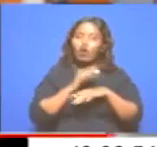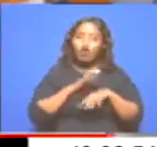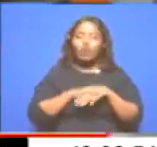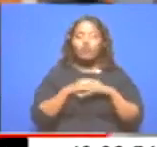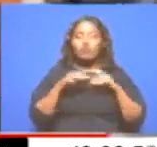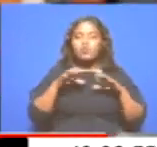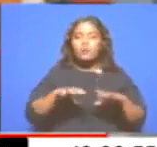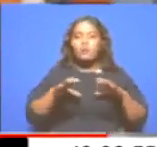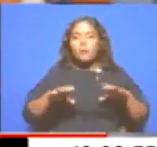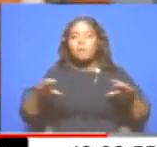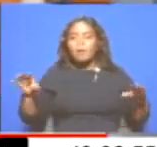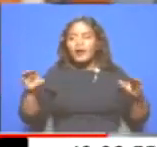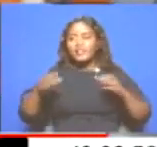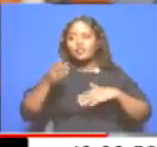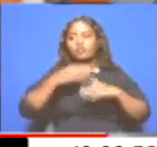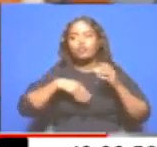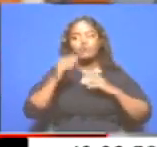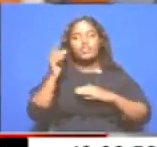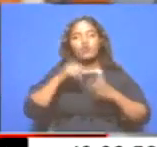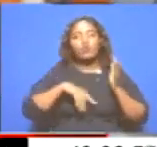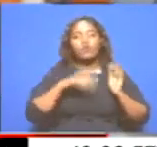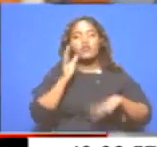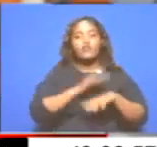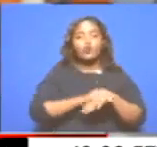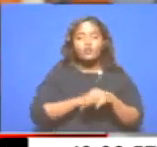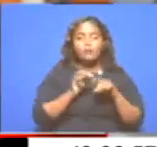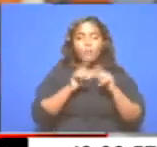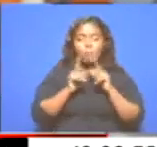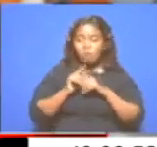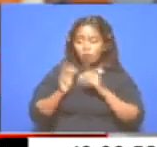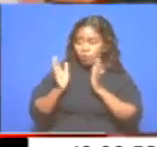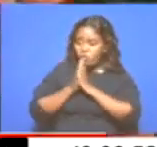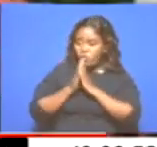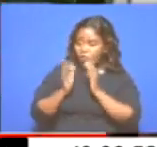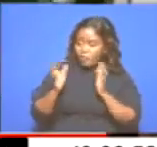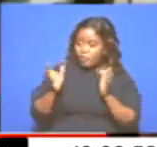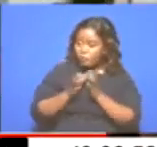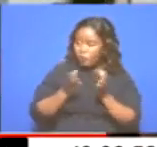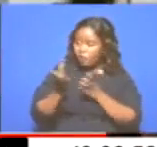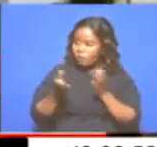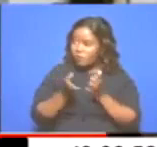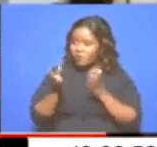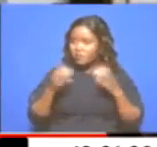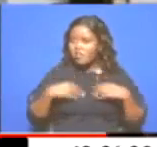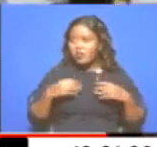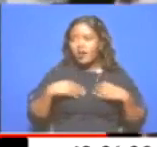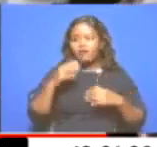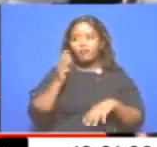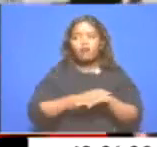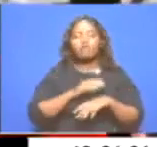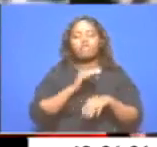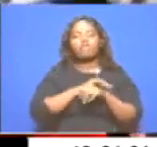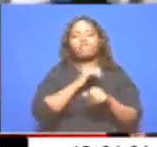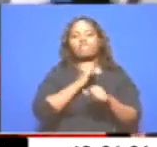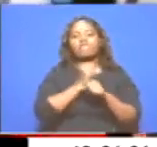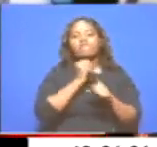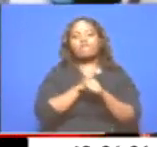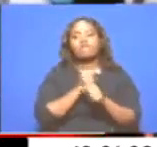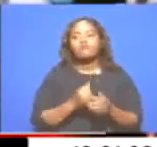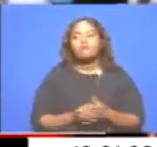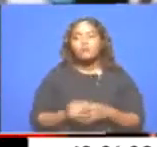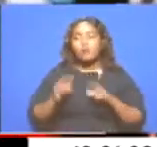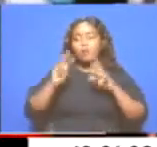that they're producing. And now, you know, with our SMEs, they're producing really, really good stuff. With a theme tailored around